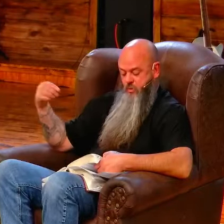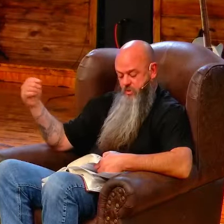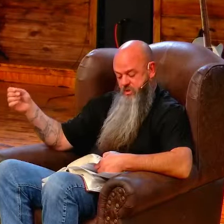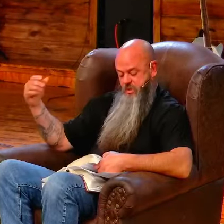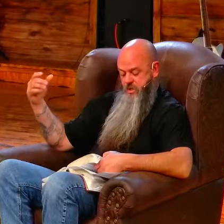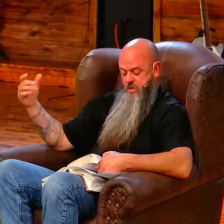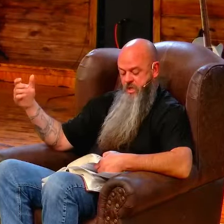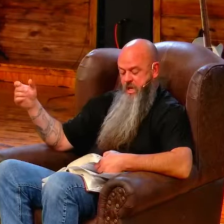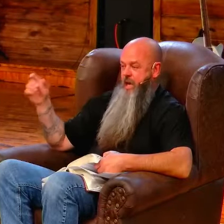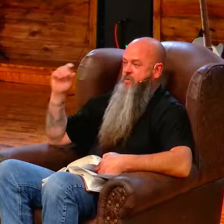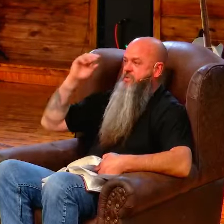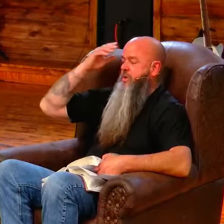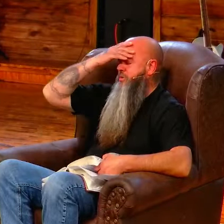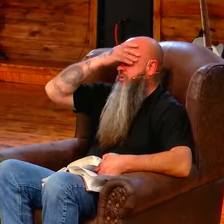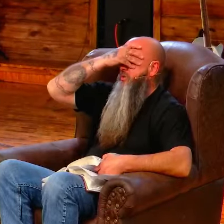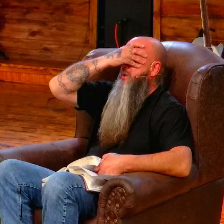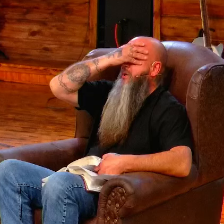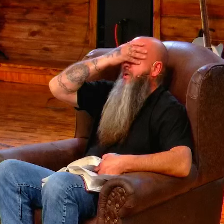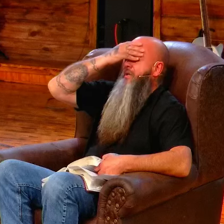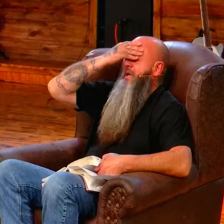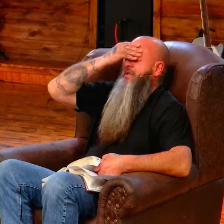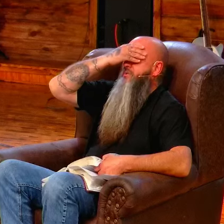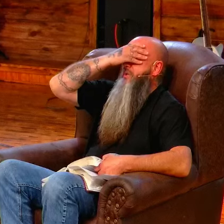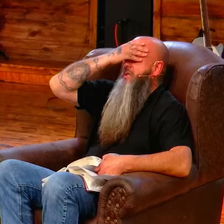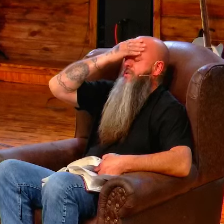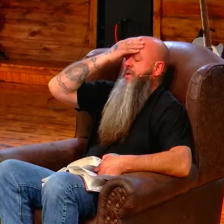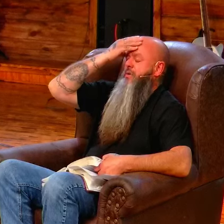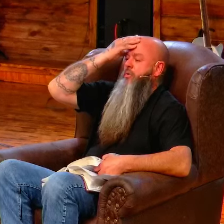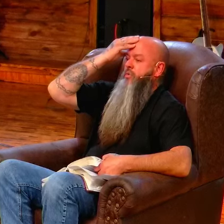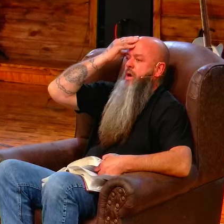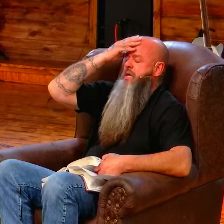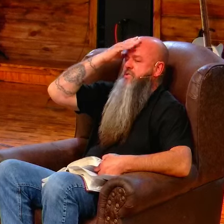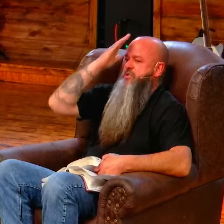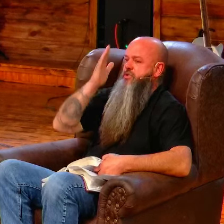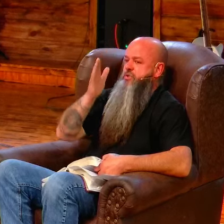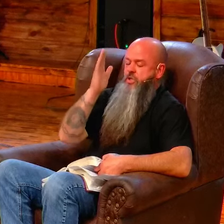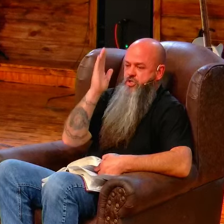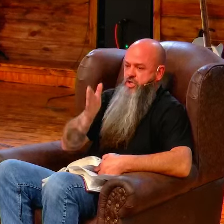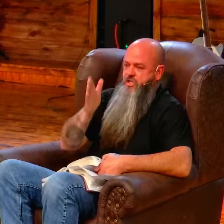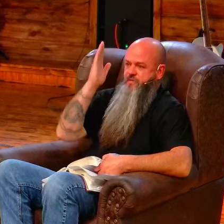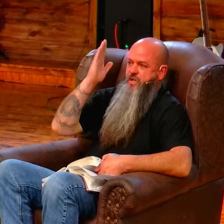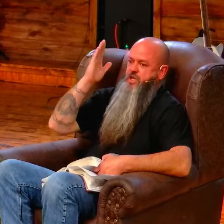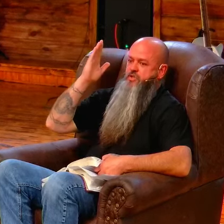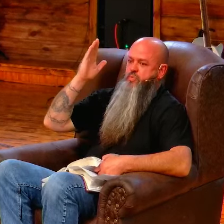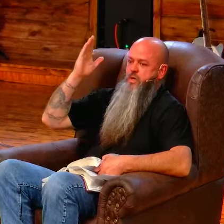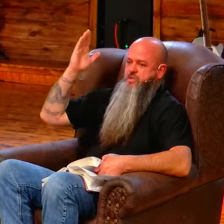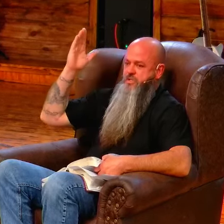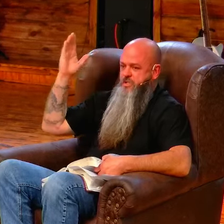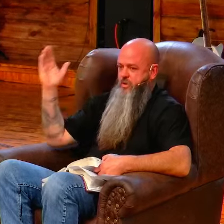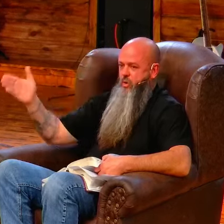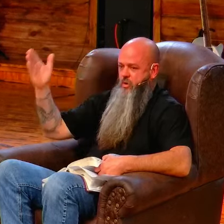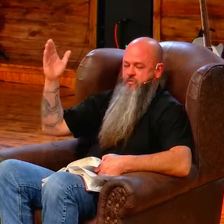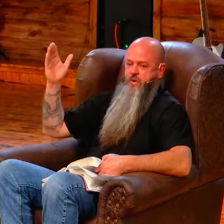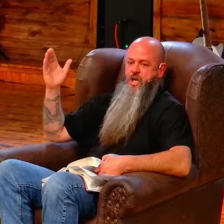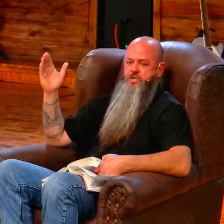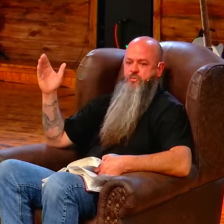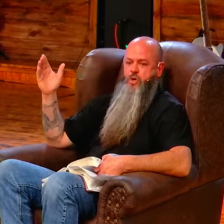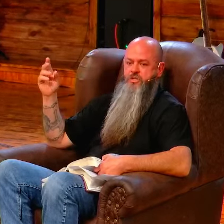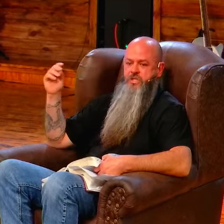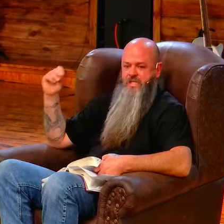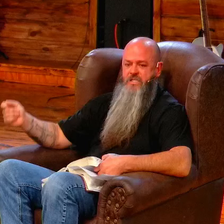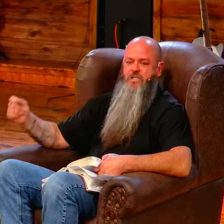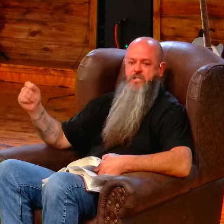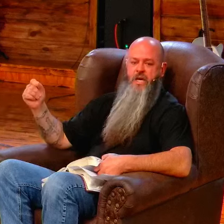acceptable, what is not. I was talking to the Lord last week. I was like, Lord, why is the justification process and the